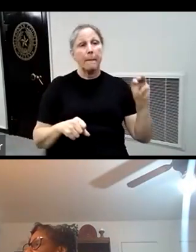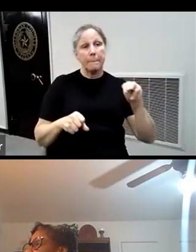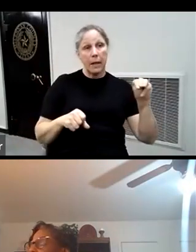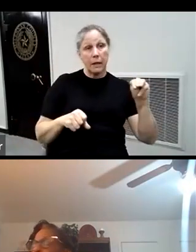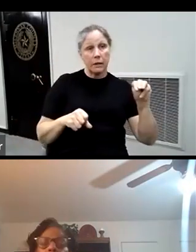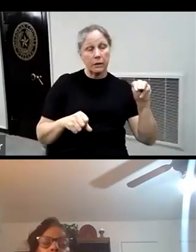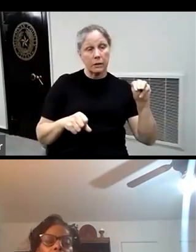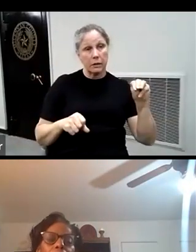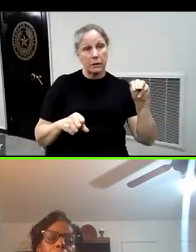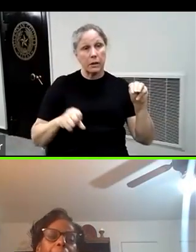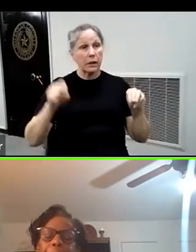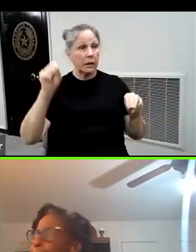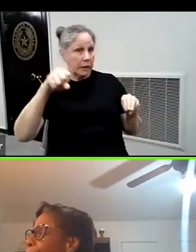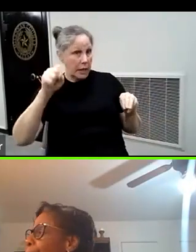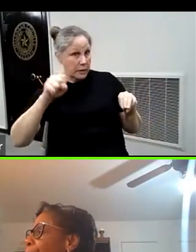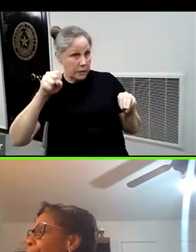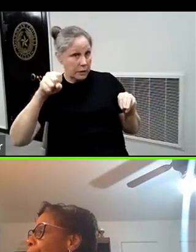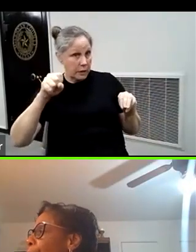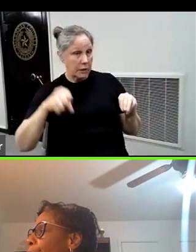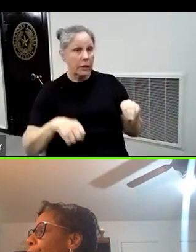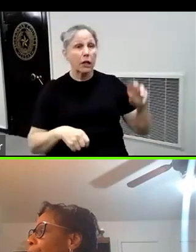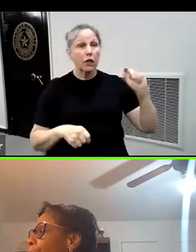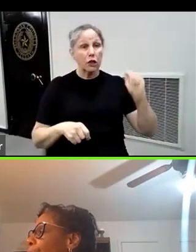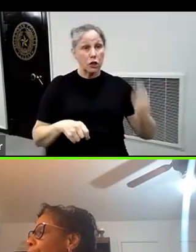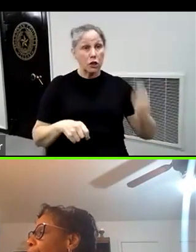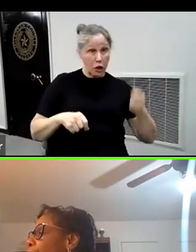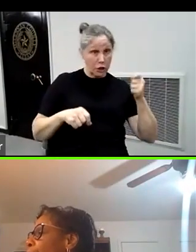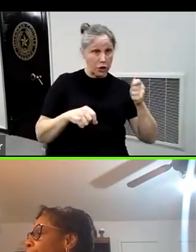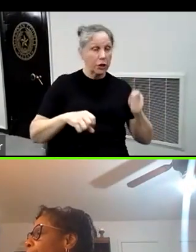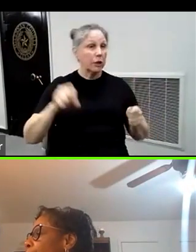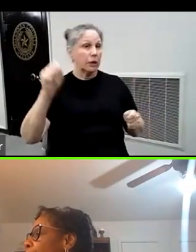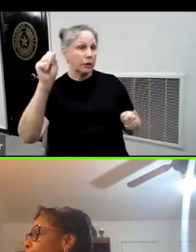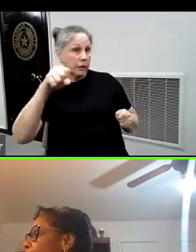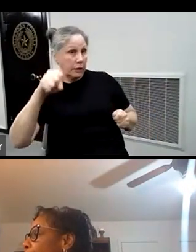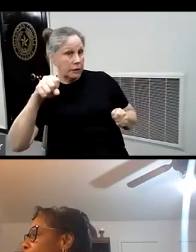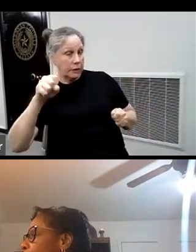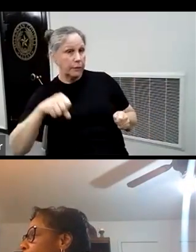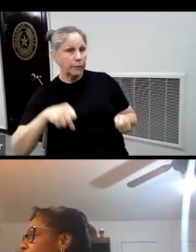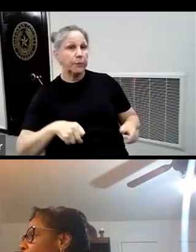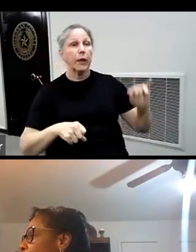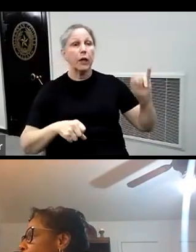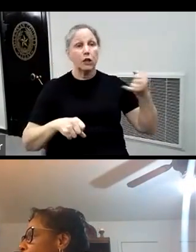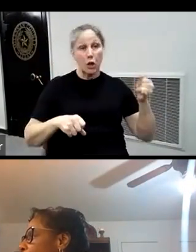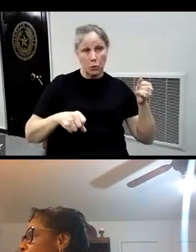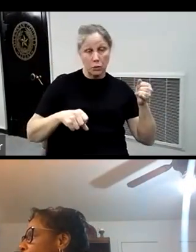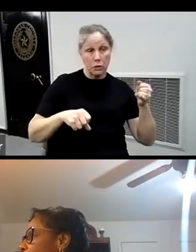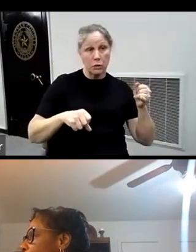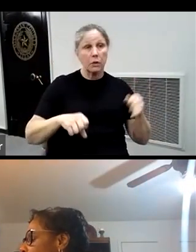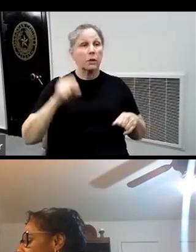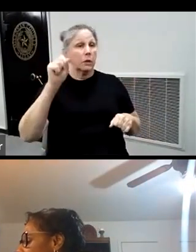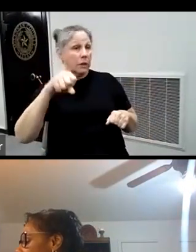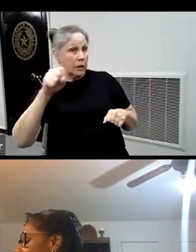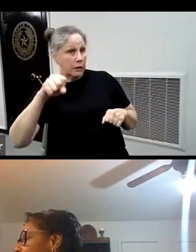Miller, Aye. Judge Bolton, Aye. Commissioner Jones, Aye.